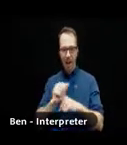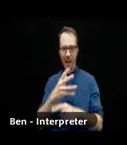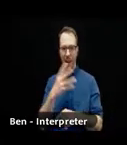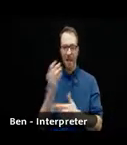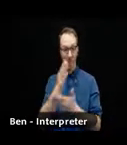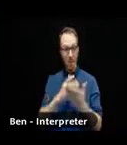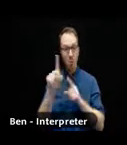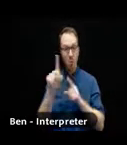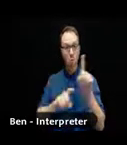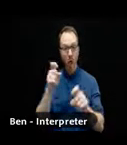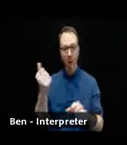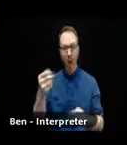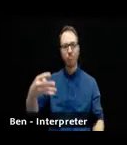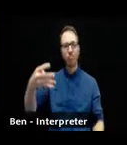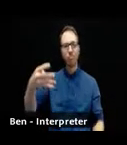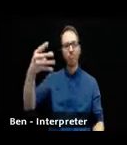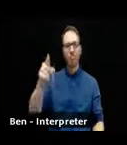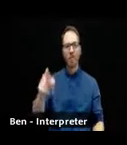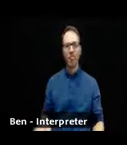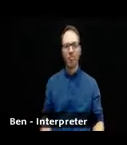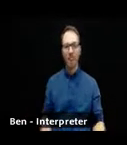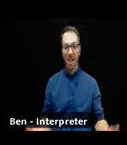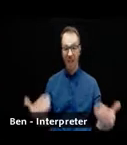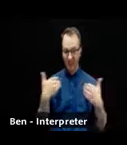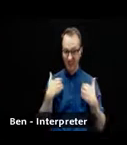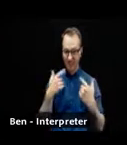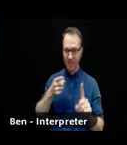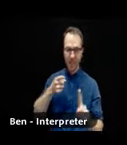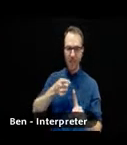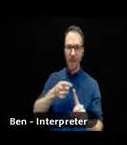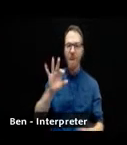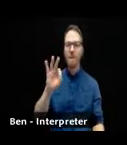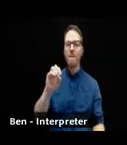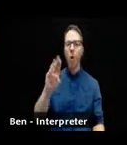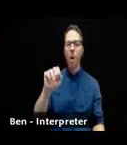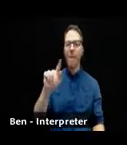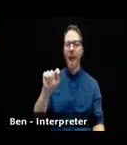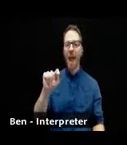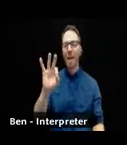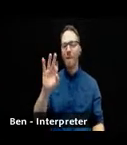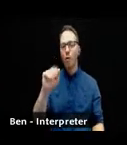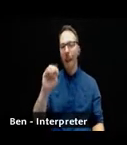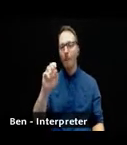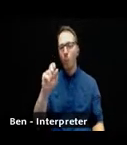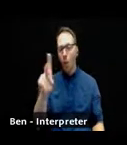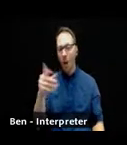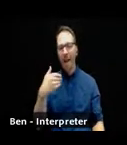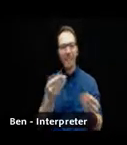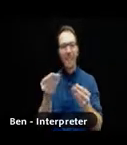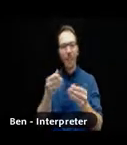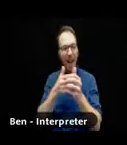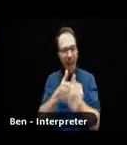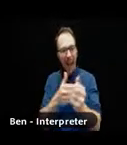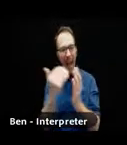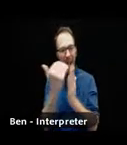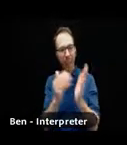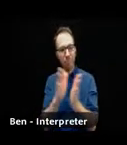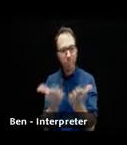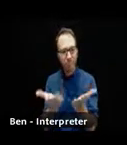questions that have come up is there a specific format or framework? Is there a facilitator's guide? There's another question